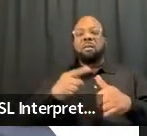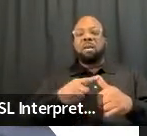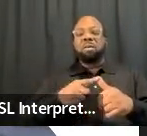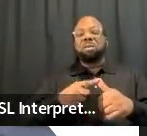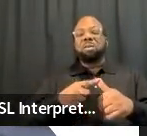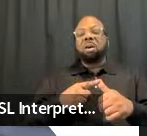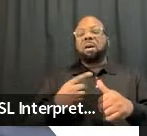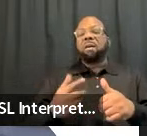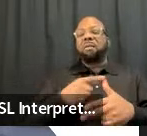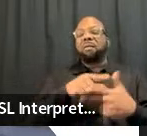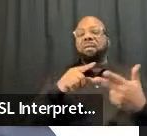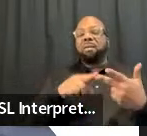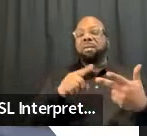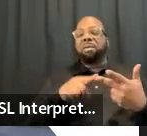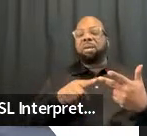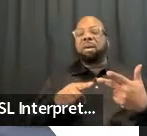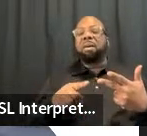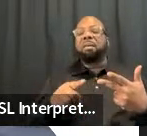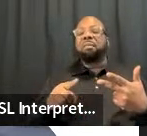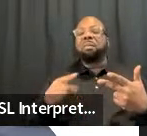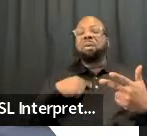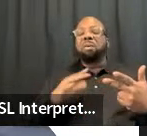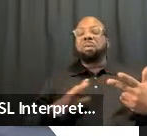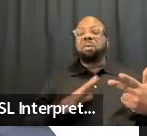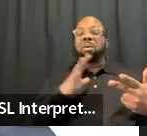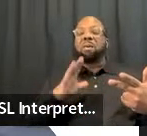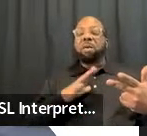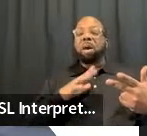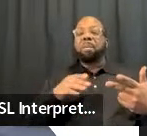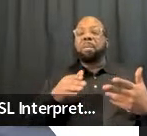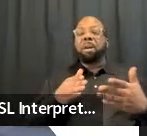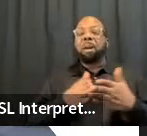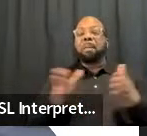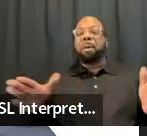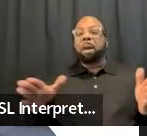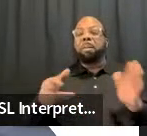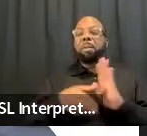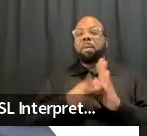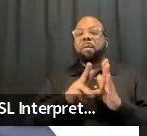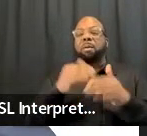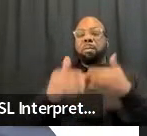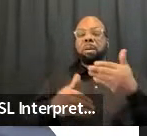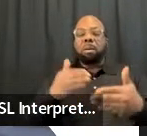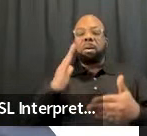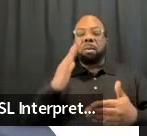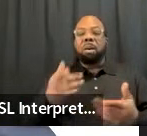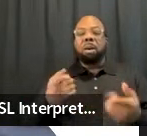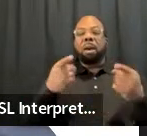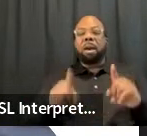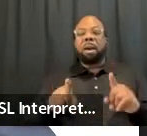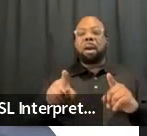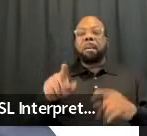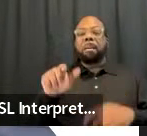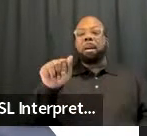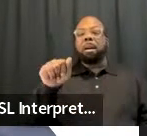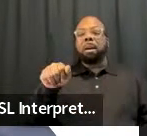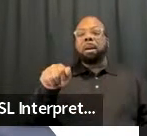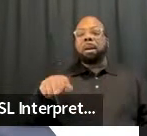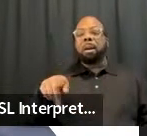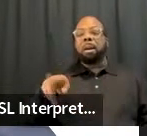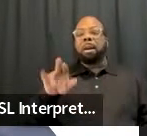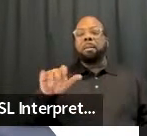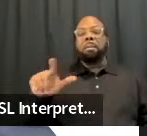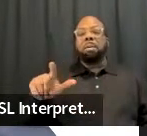amendments that will go into the city's formal public review process. And that is set to happen in about a month on April 24th, which